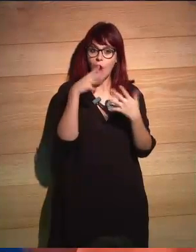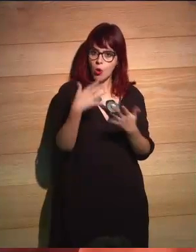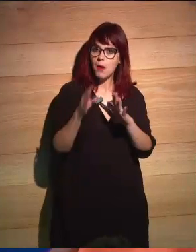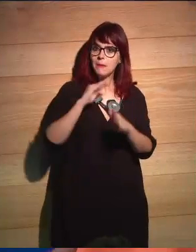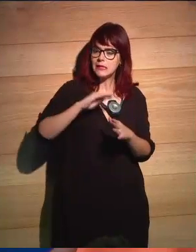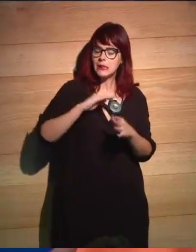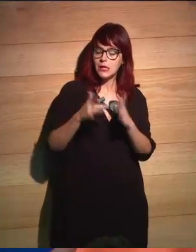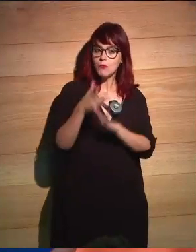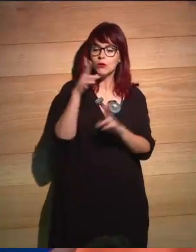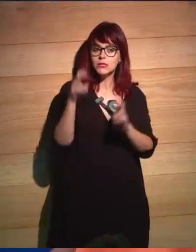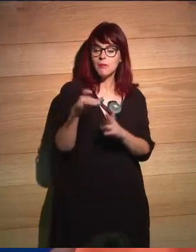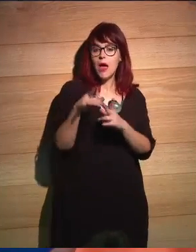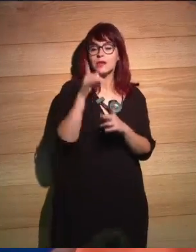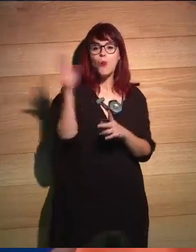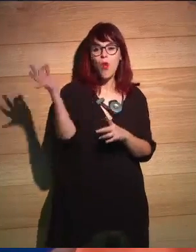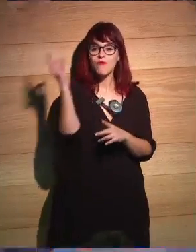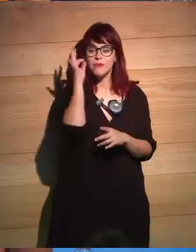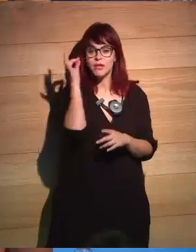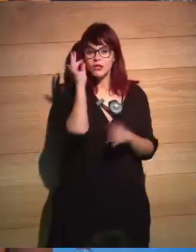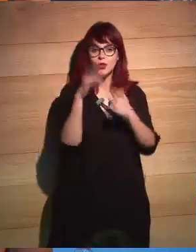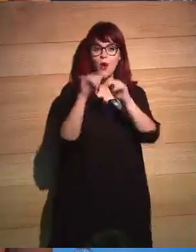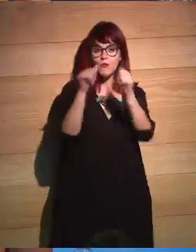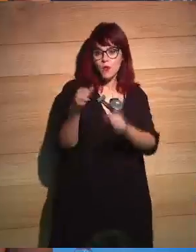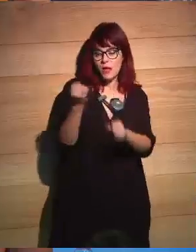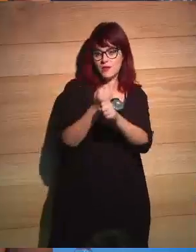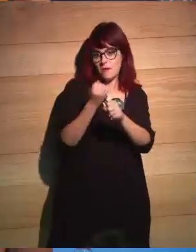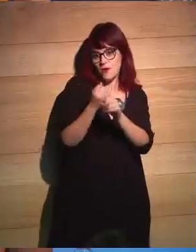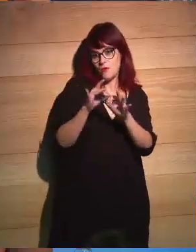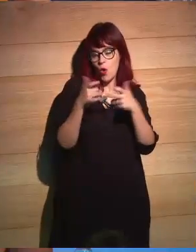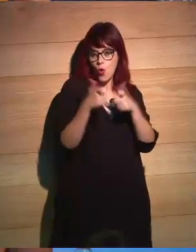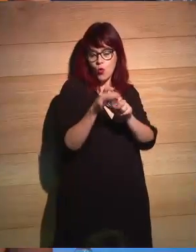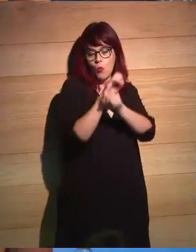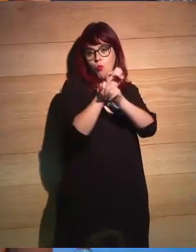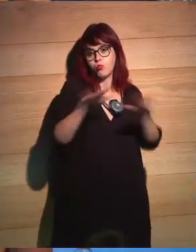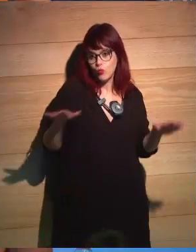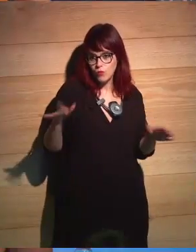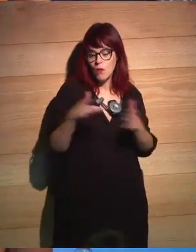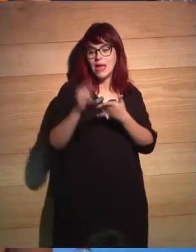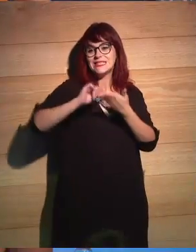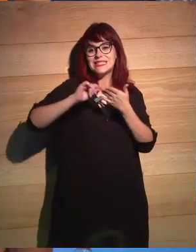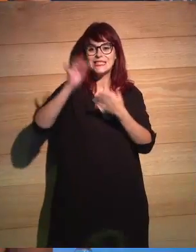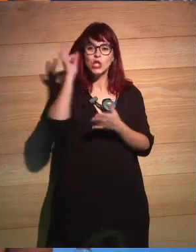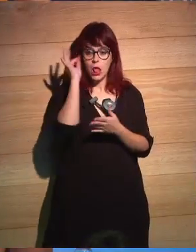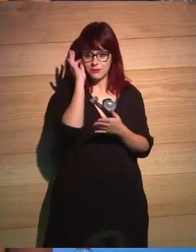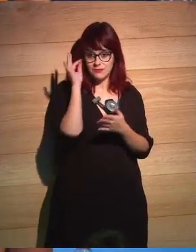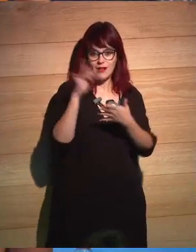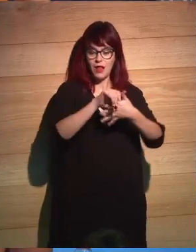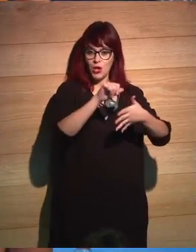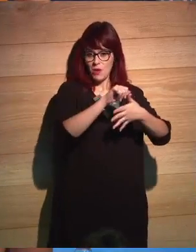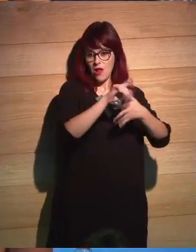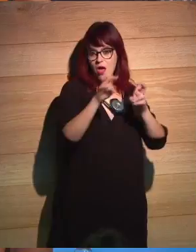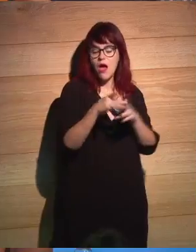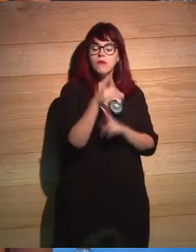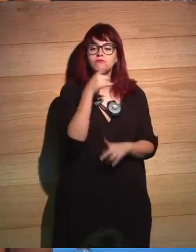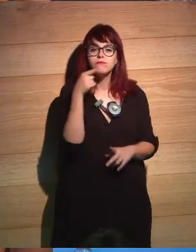on the recent years, and that I have seen, especially about this female